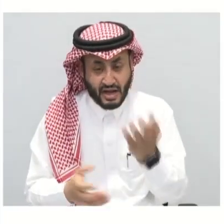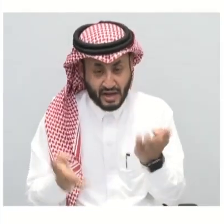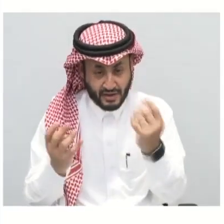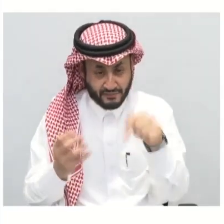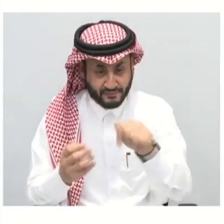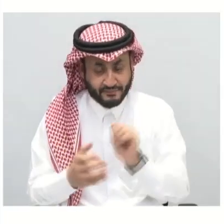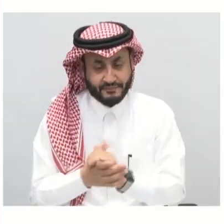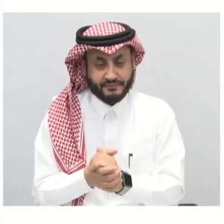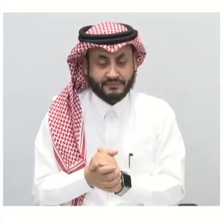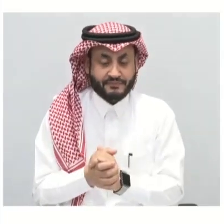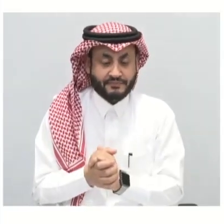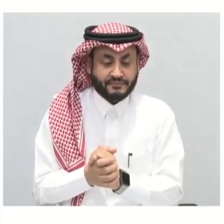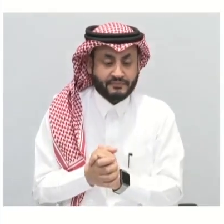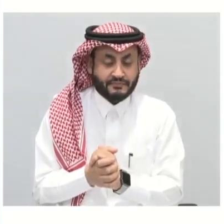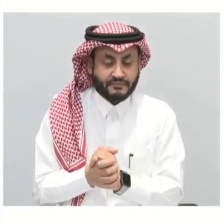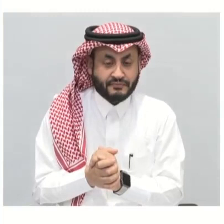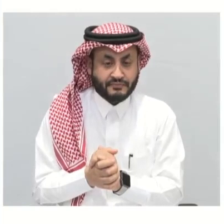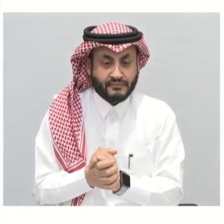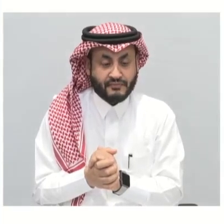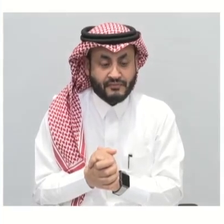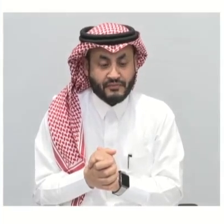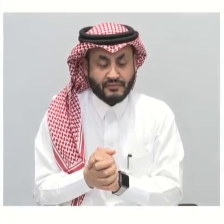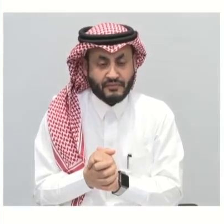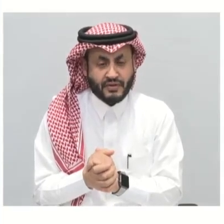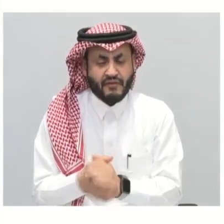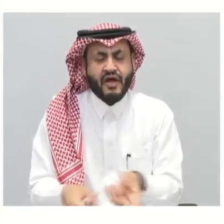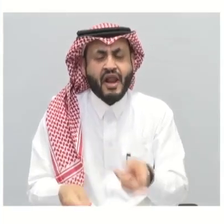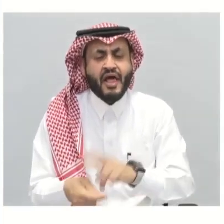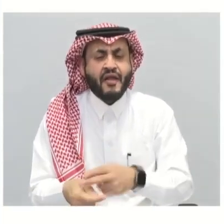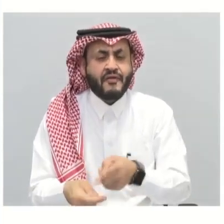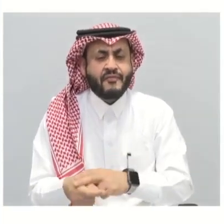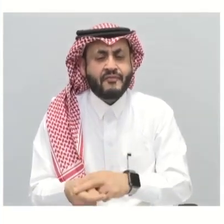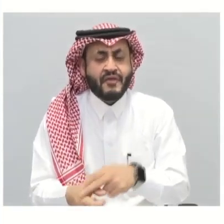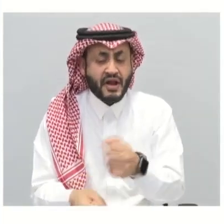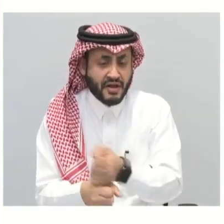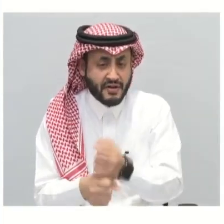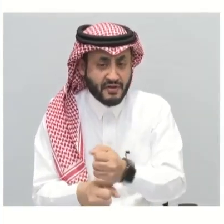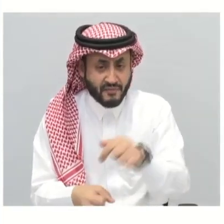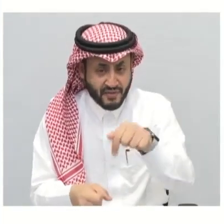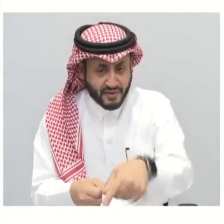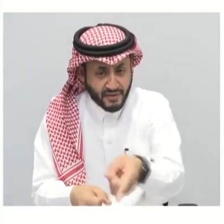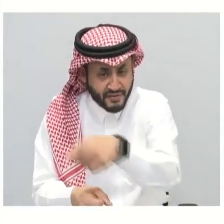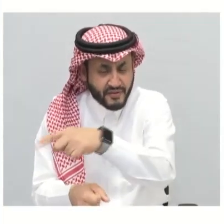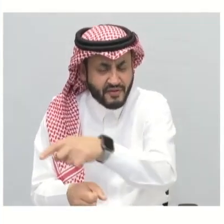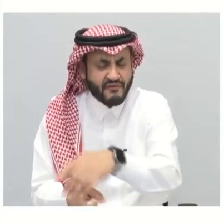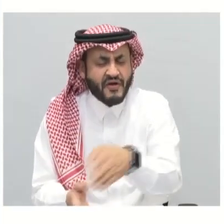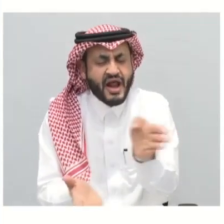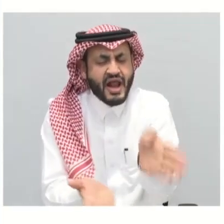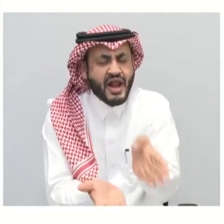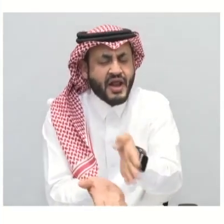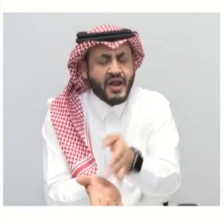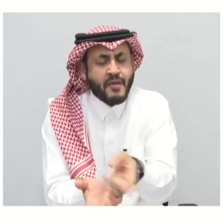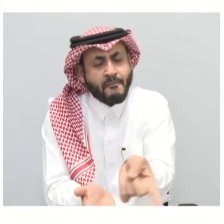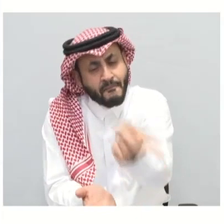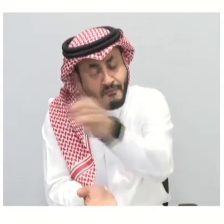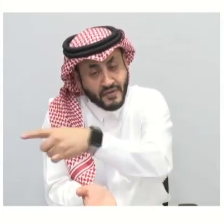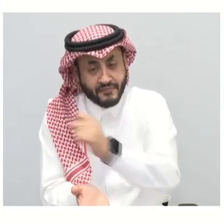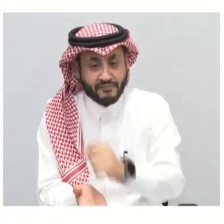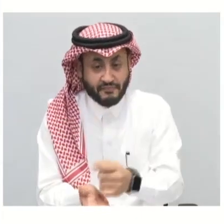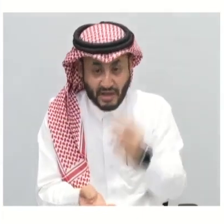these uses. So here, we often use the present progressive for definite arrangements in the future.